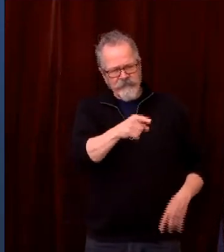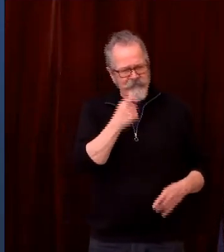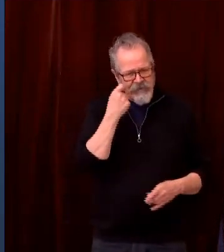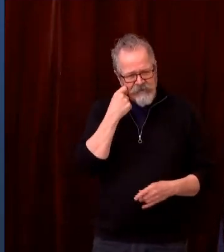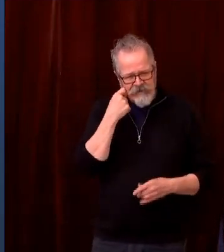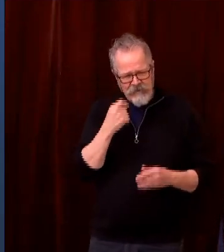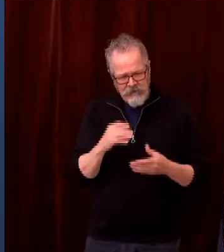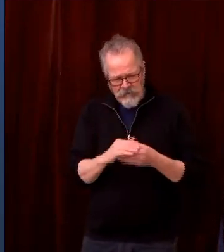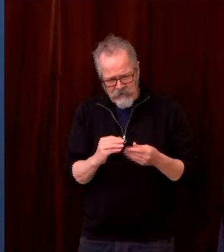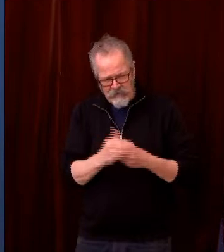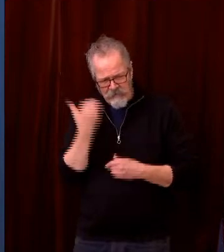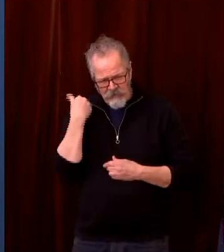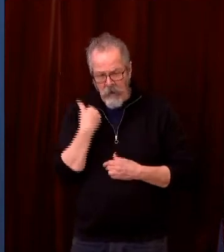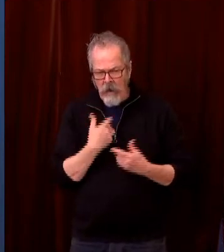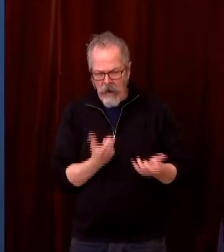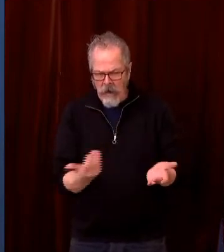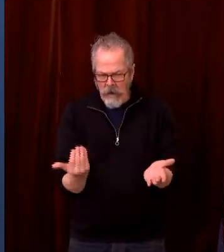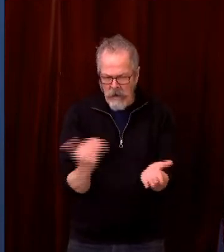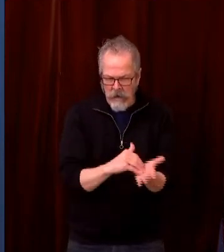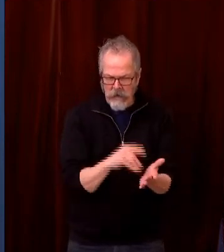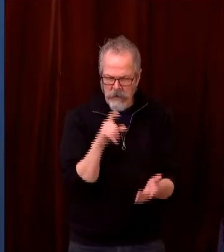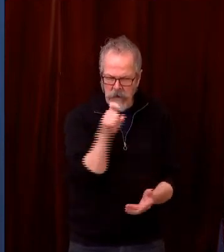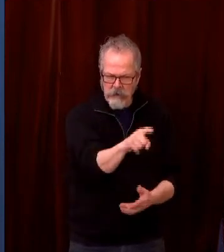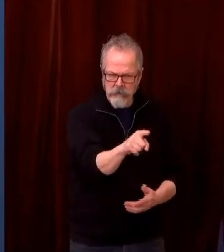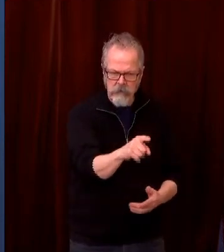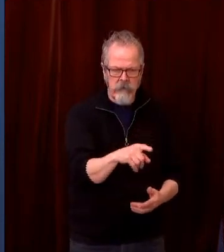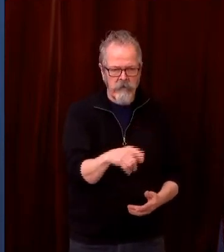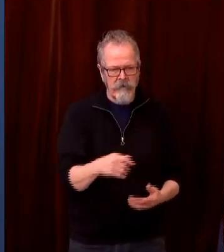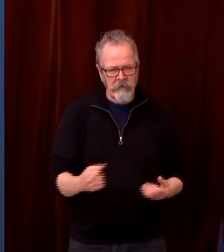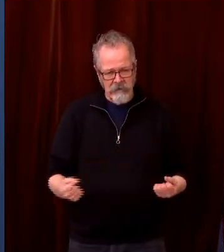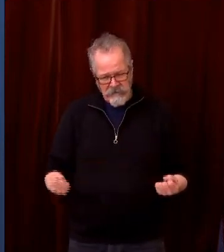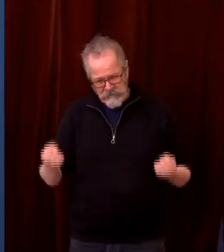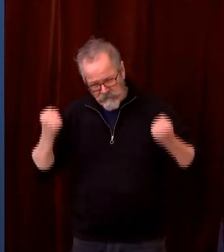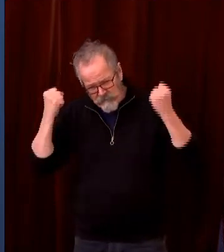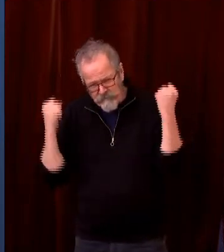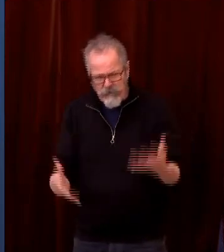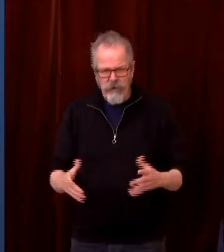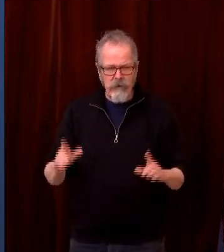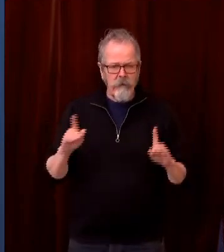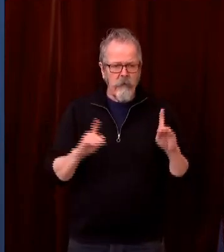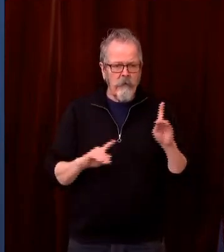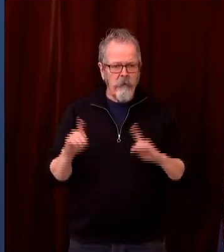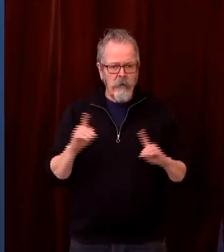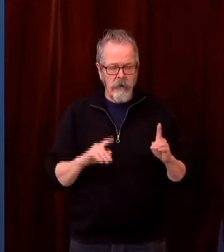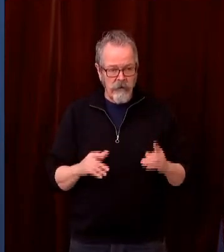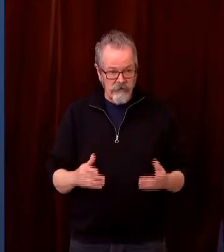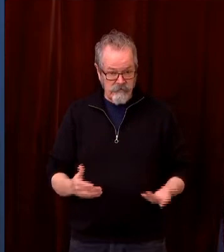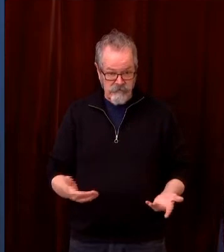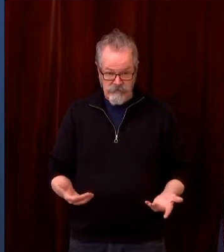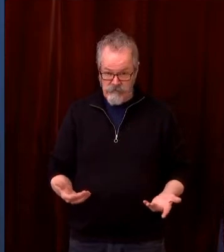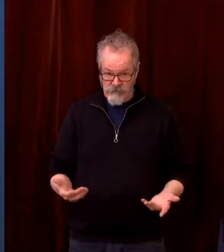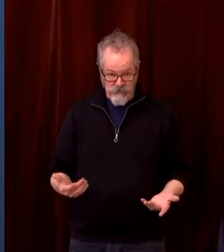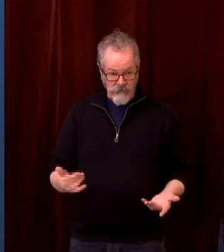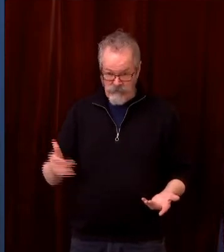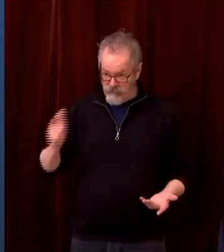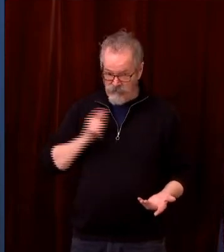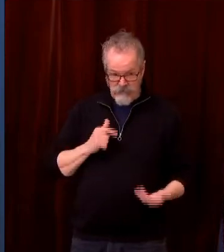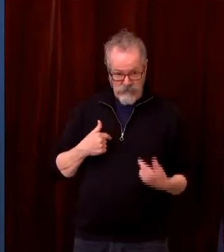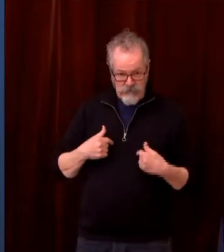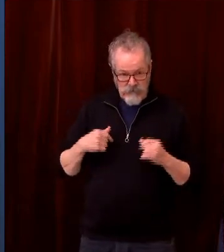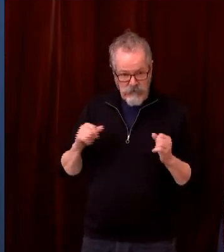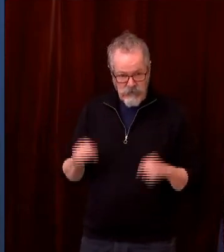are not able to get it. What are you telling them? How are you reassuring them? And what is Washington State doing to fix this problem?